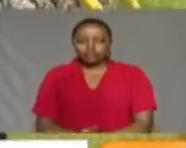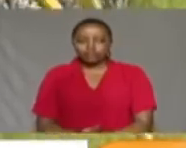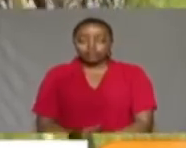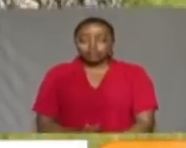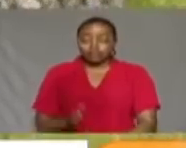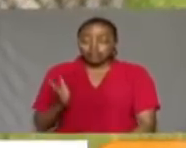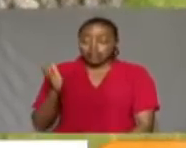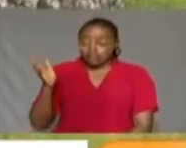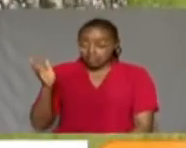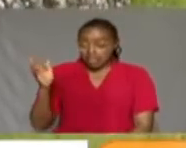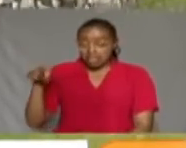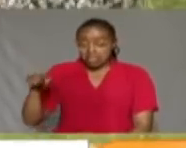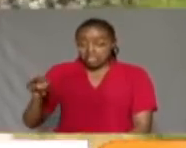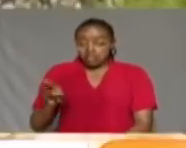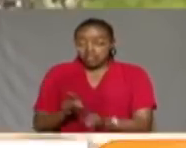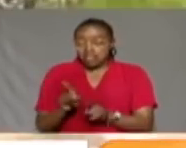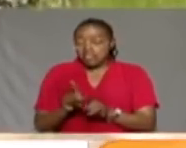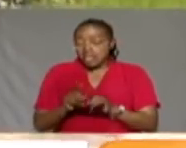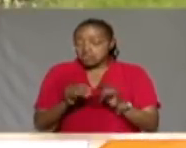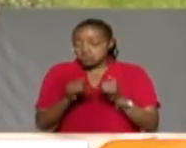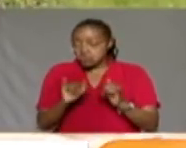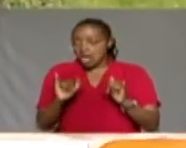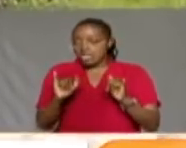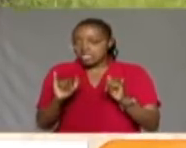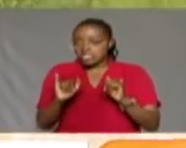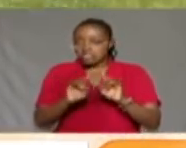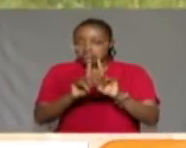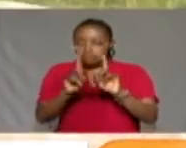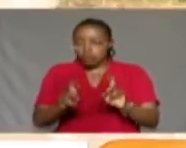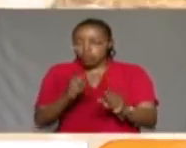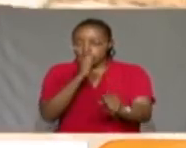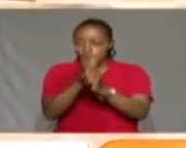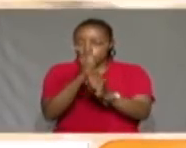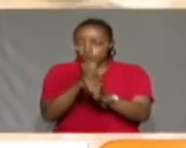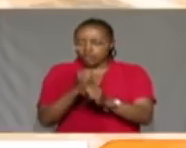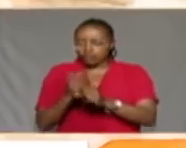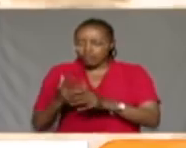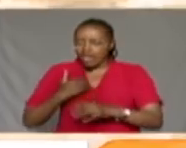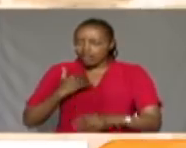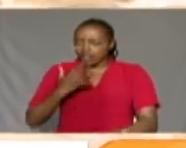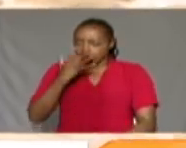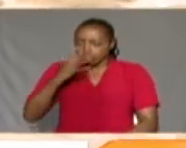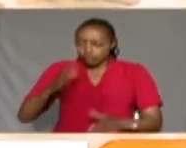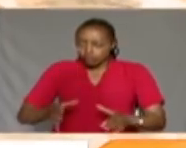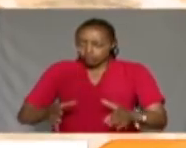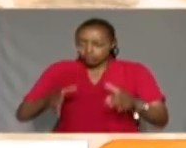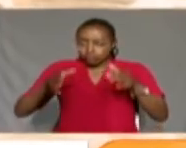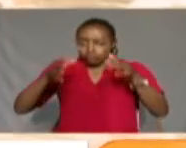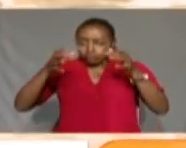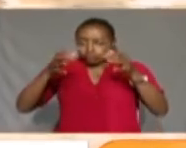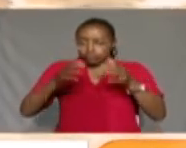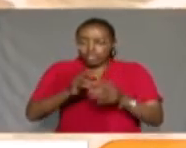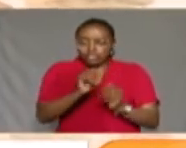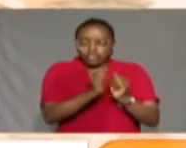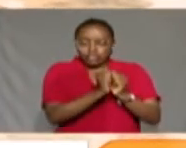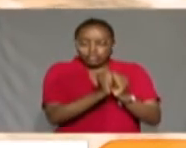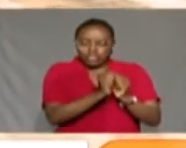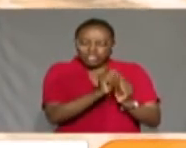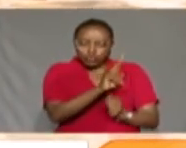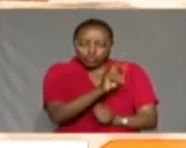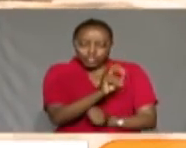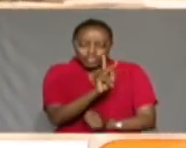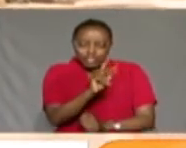Here, their mettle is put to test with such tasks as carrying oxygen cylinders weighing between 20 to